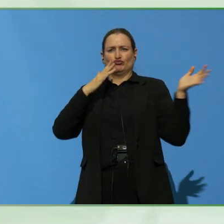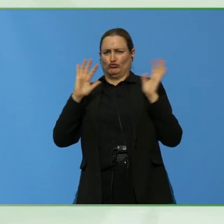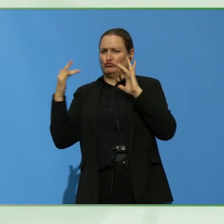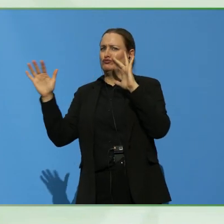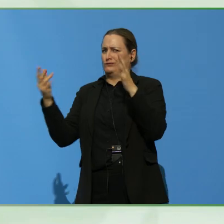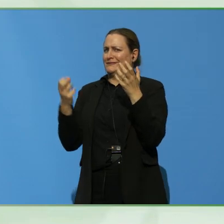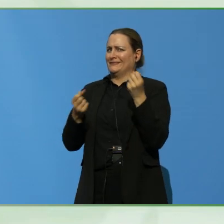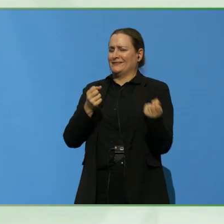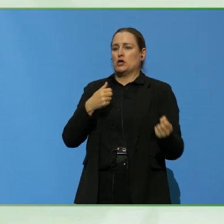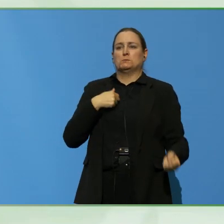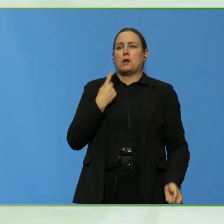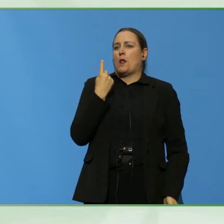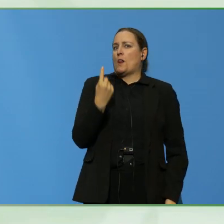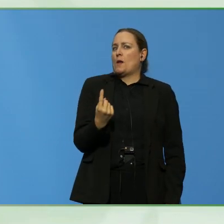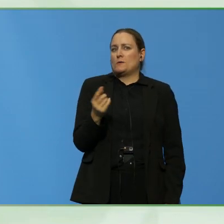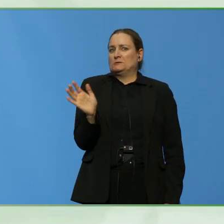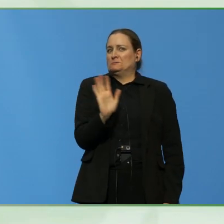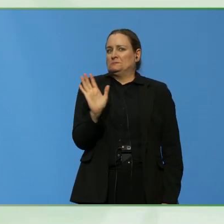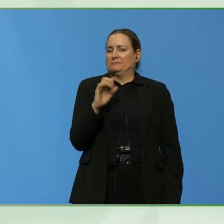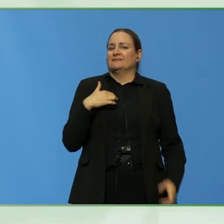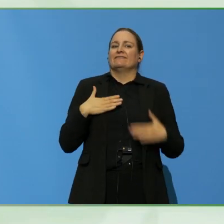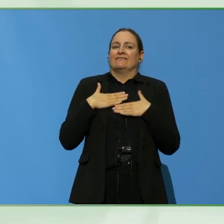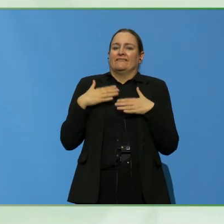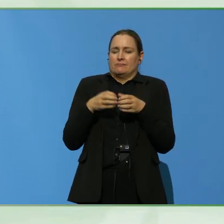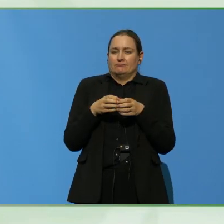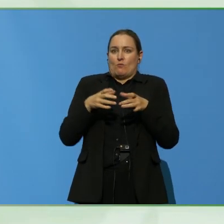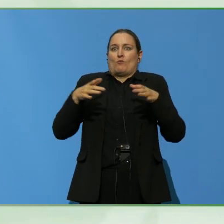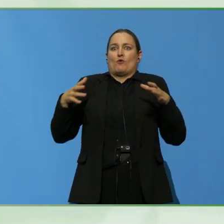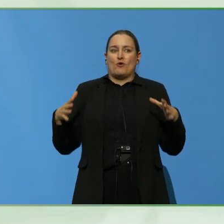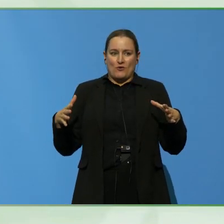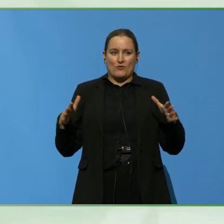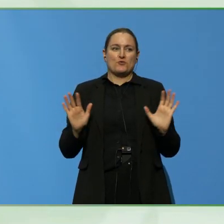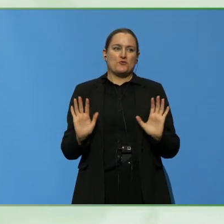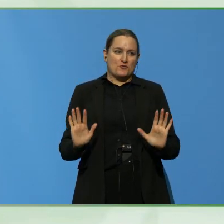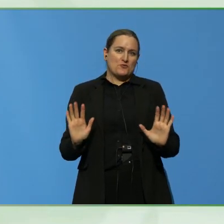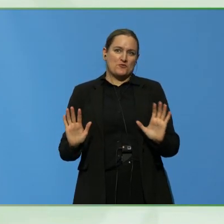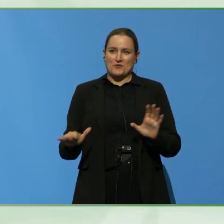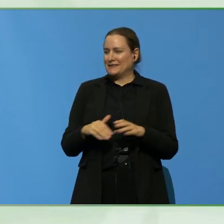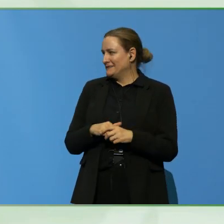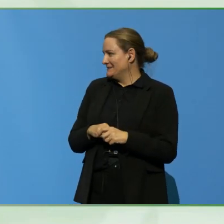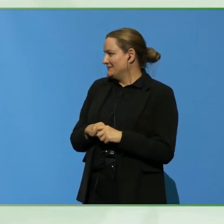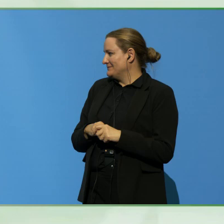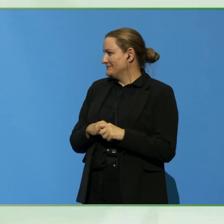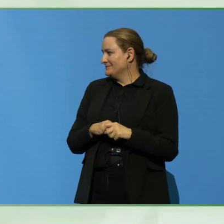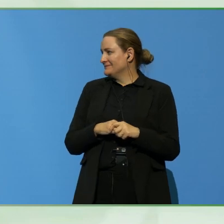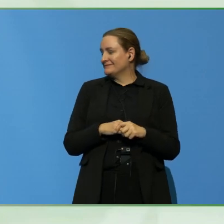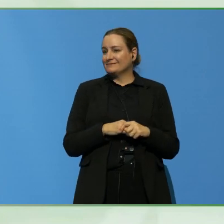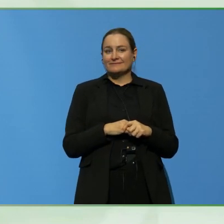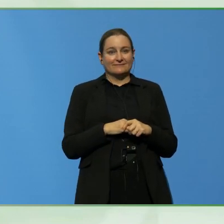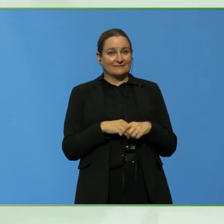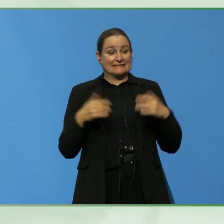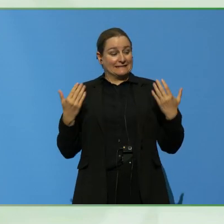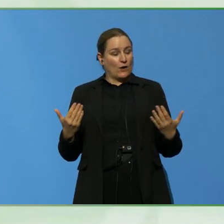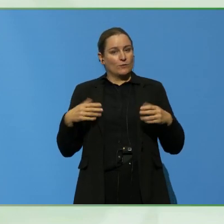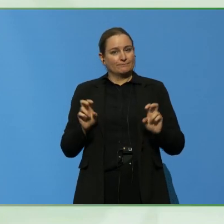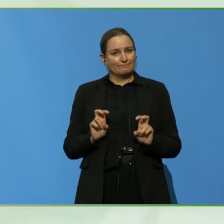Okay, so I'm not alone. That makes a little bit more of us, maybe 5 or 6 people, including those wonderful panelists that